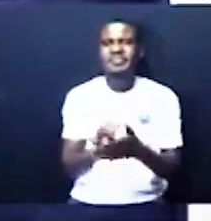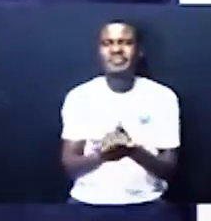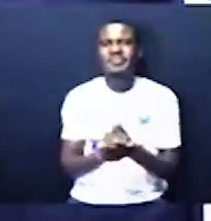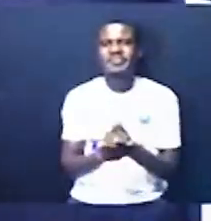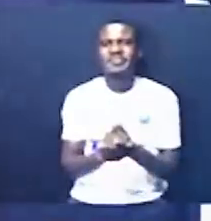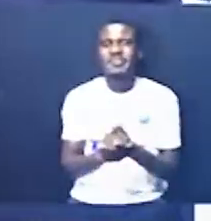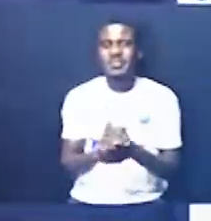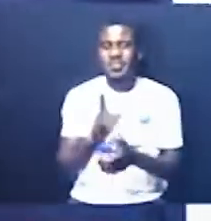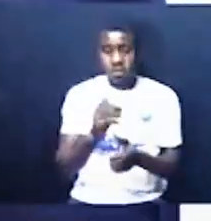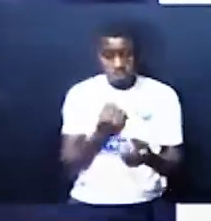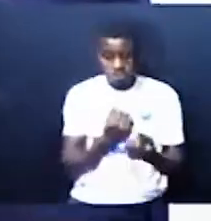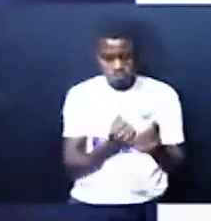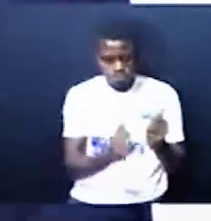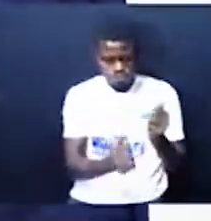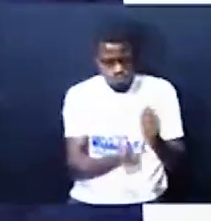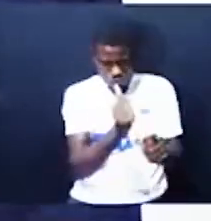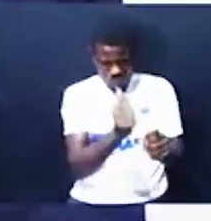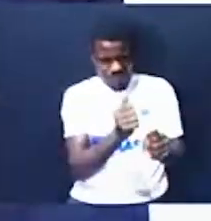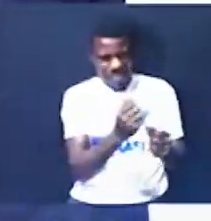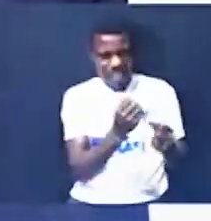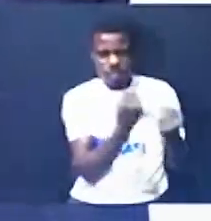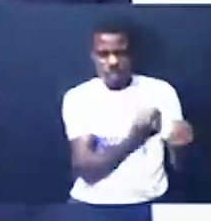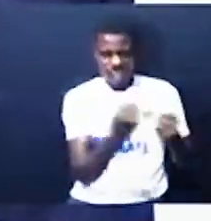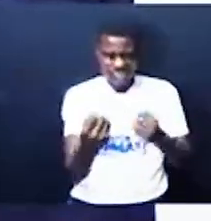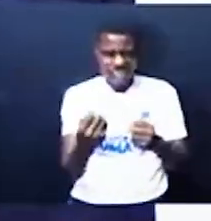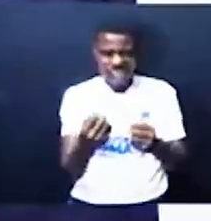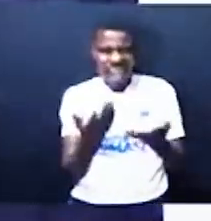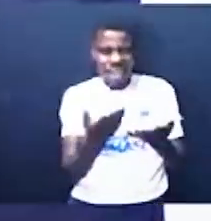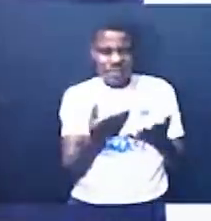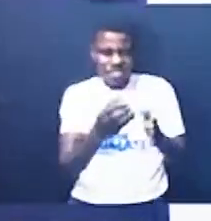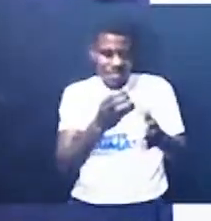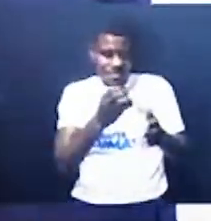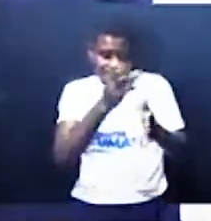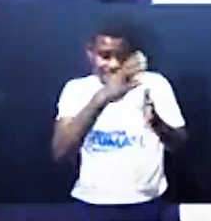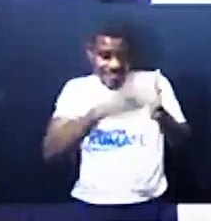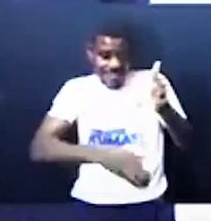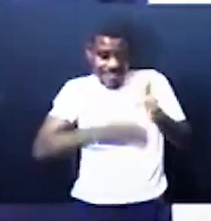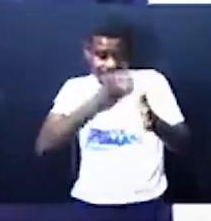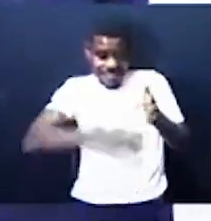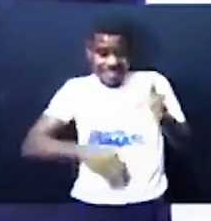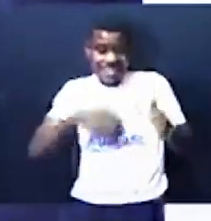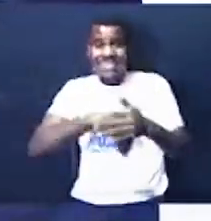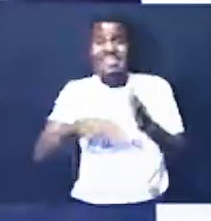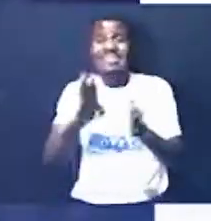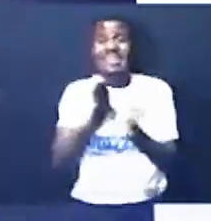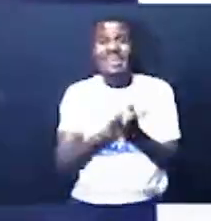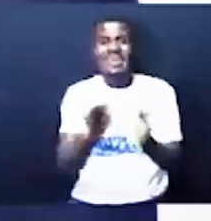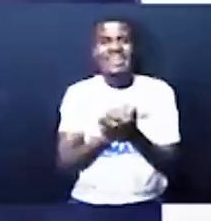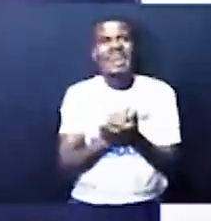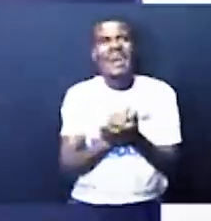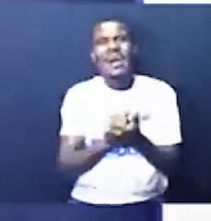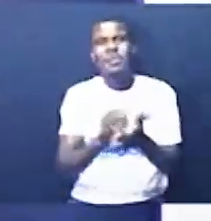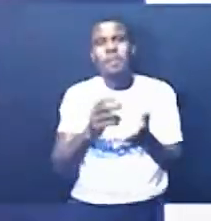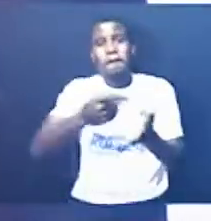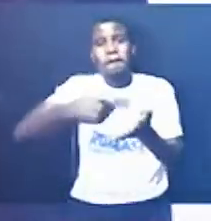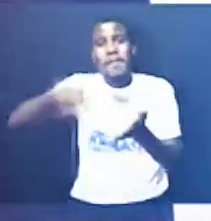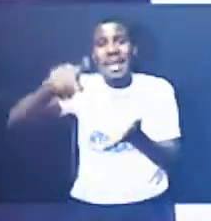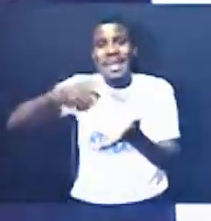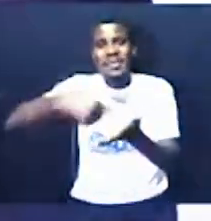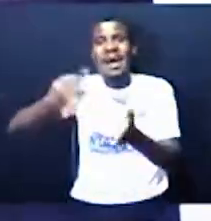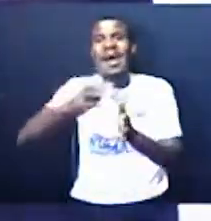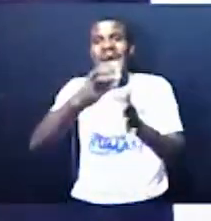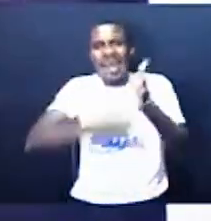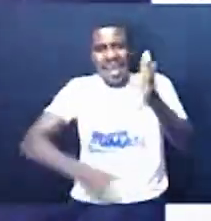One of the most powerful chapters in the scriptures is Mark chapter 5.